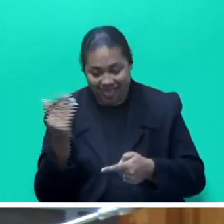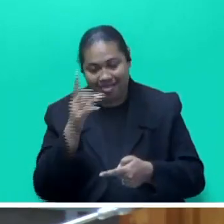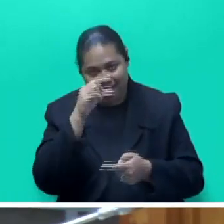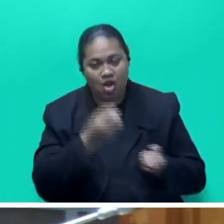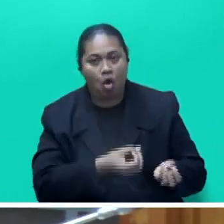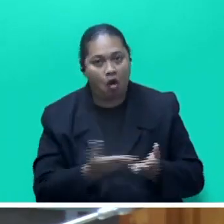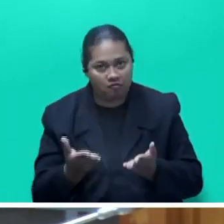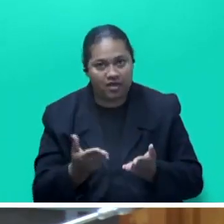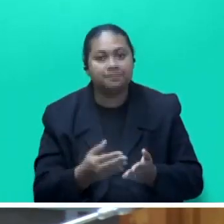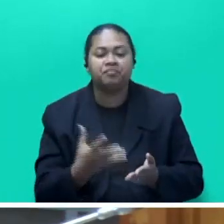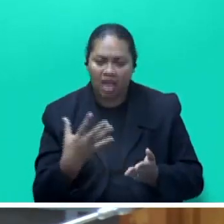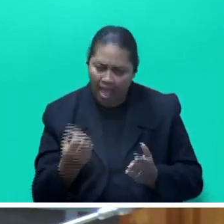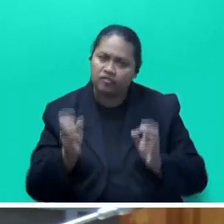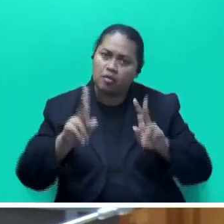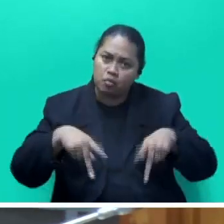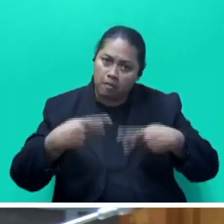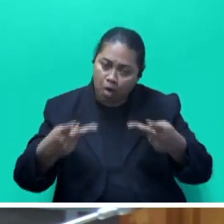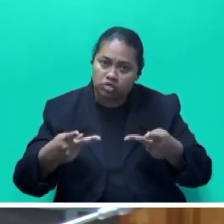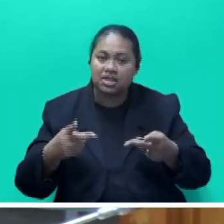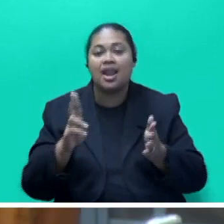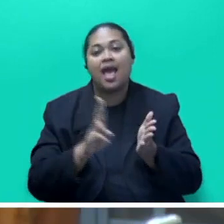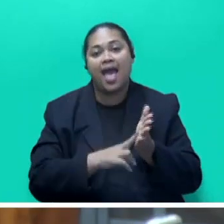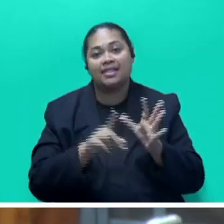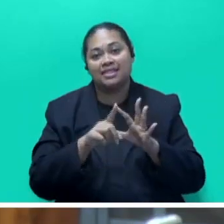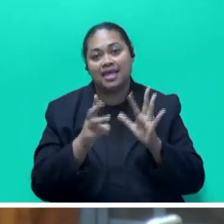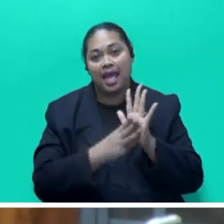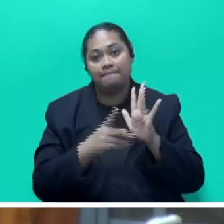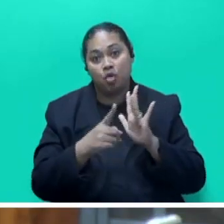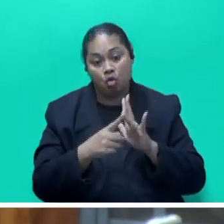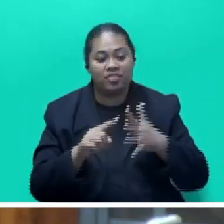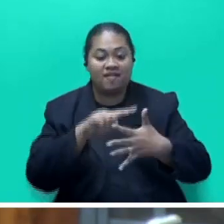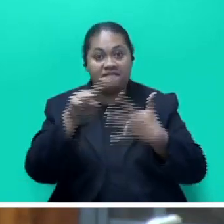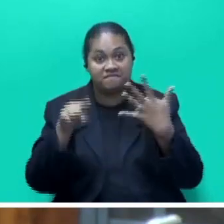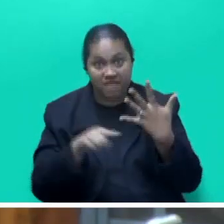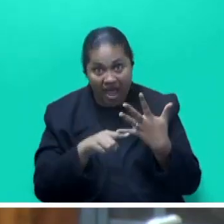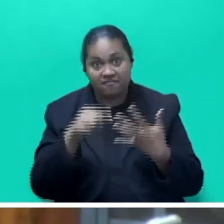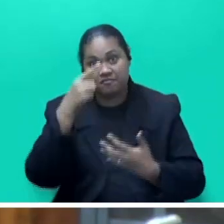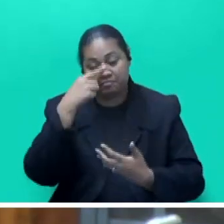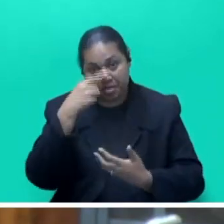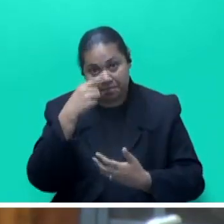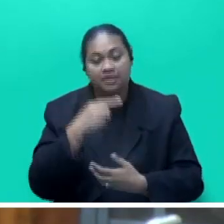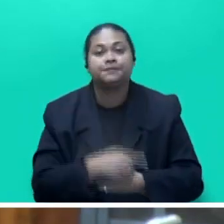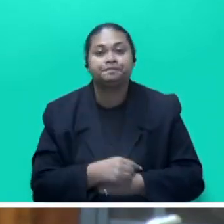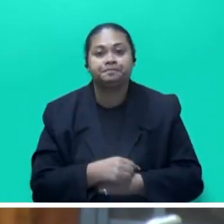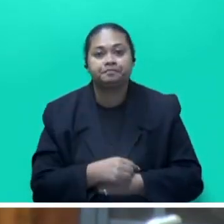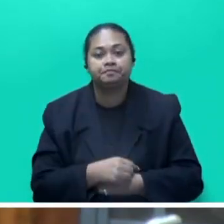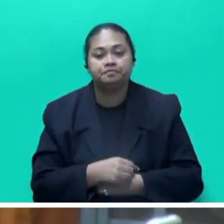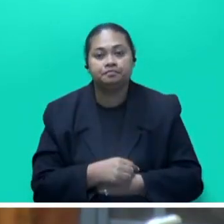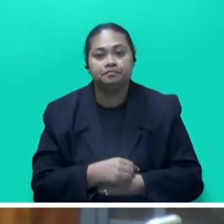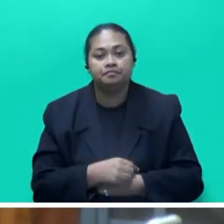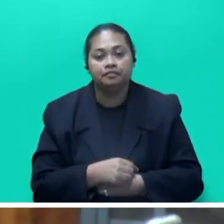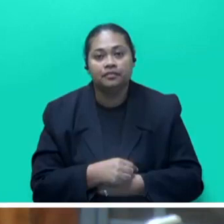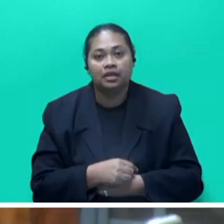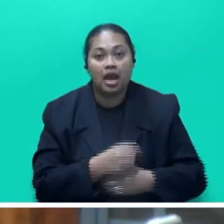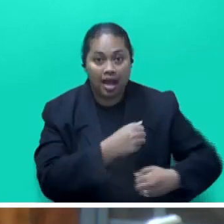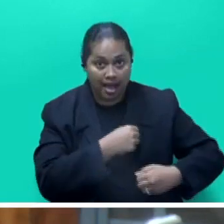with the following proposal: NDMO with 5 personnel, comprising of emergency management specialists,